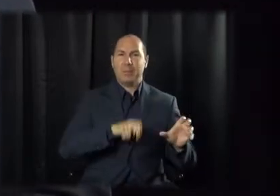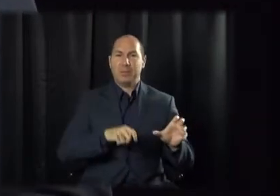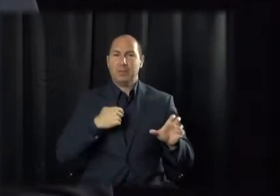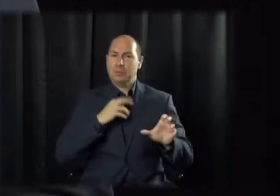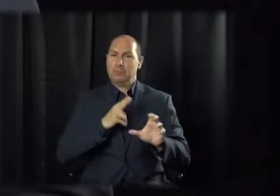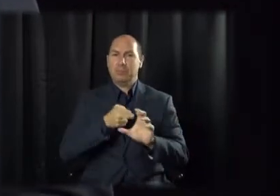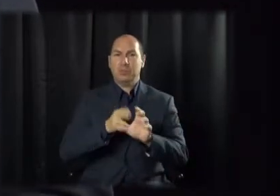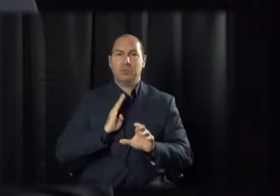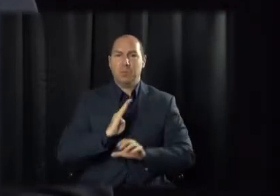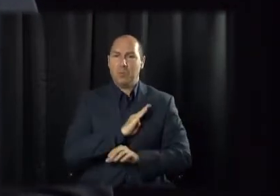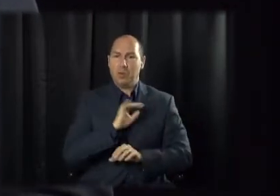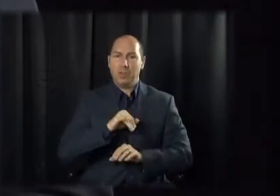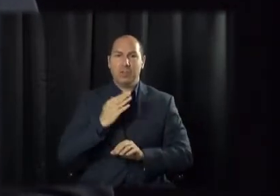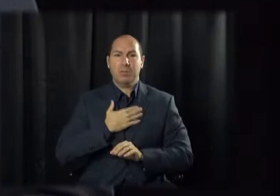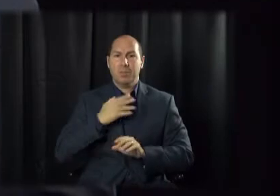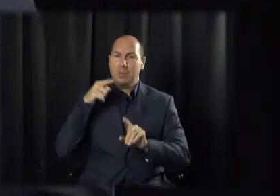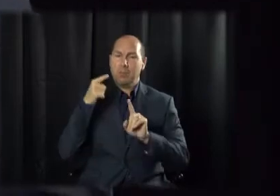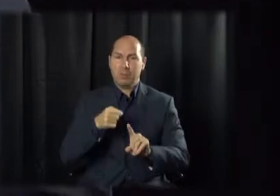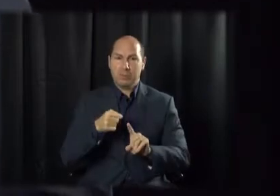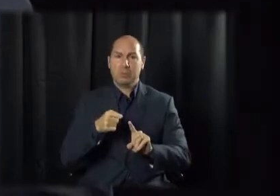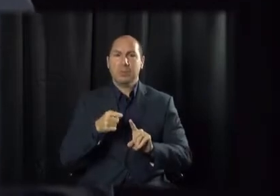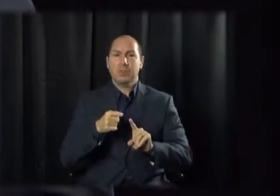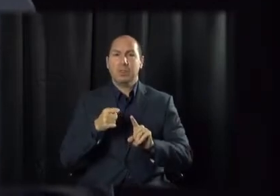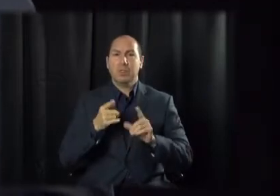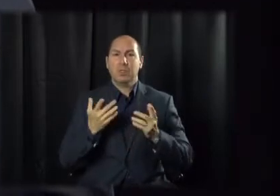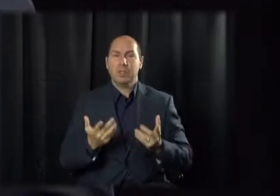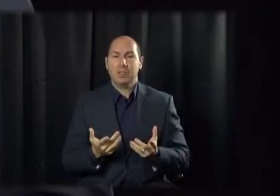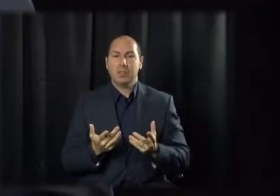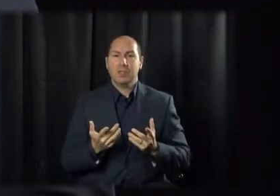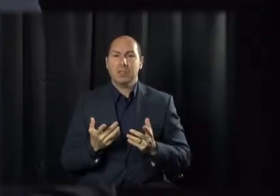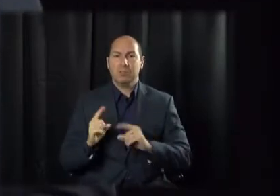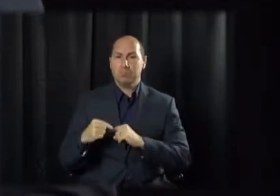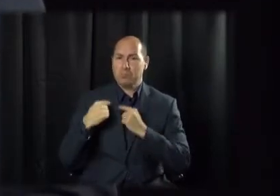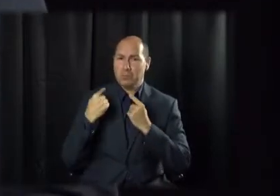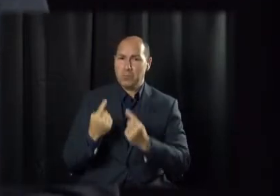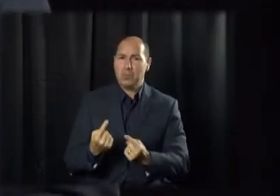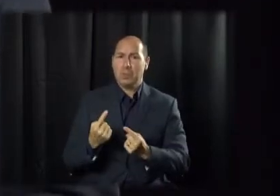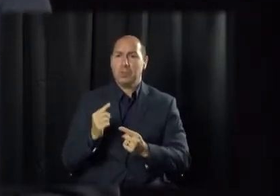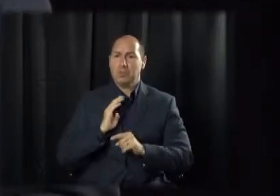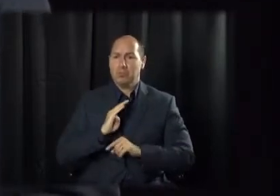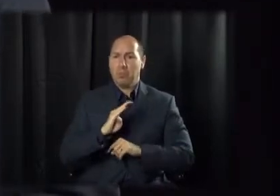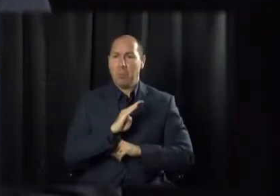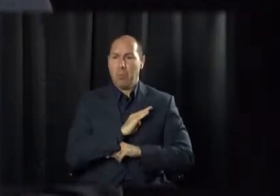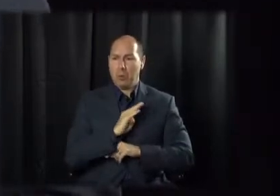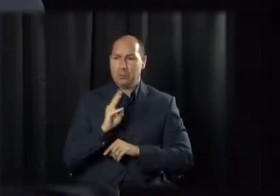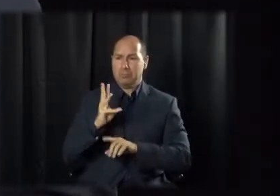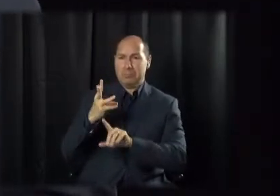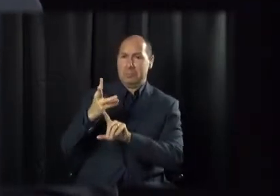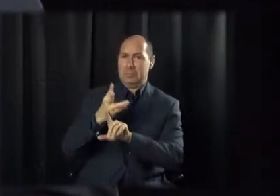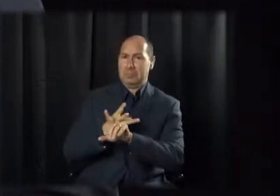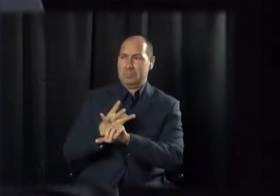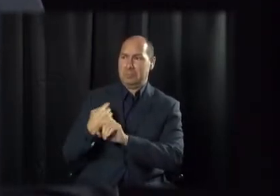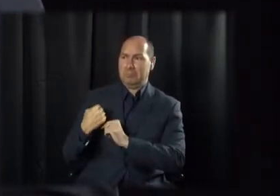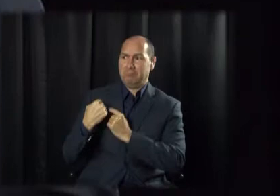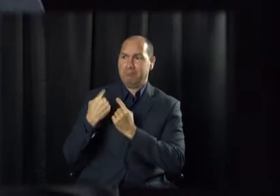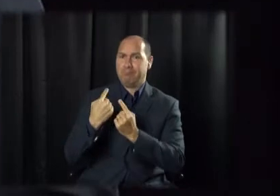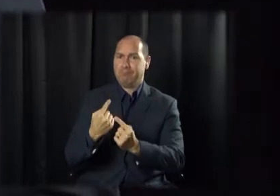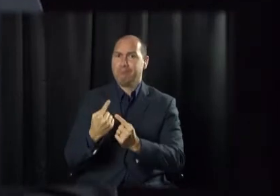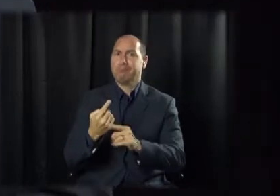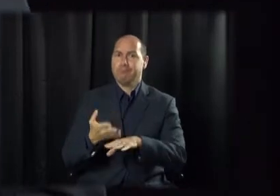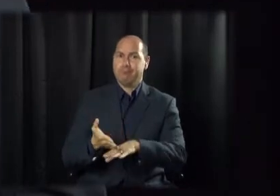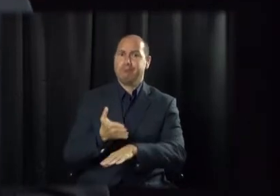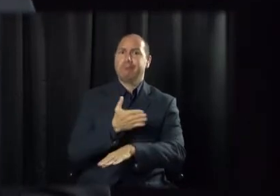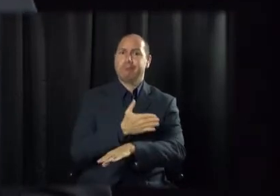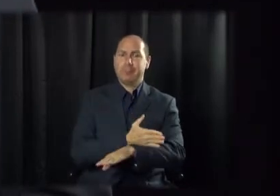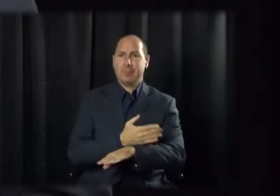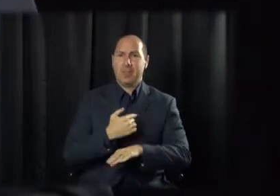focus. And I think that the board has made great progress over the past 6 months in that regard, and I'm